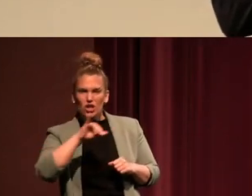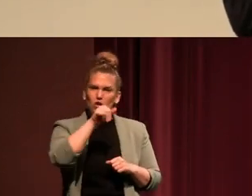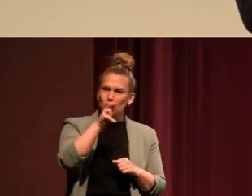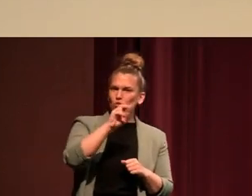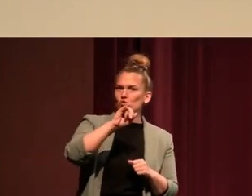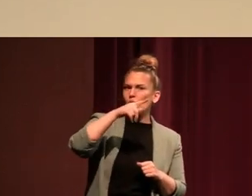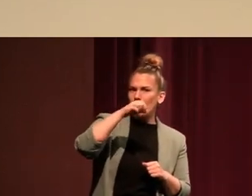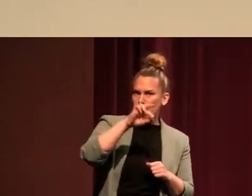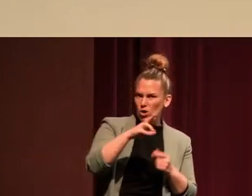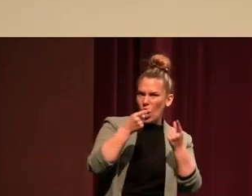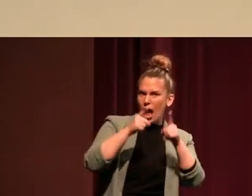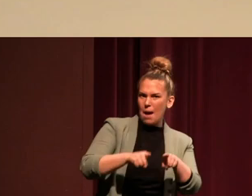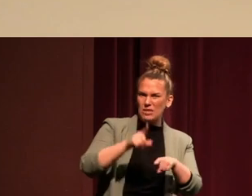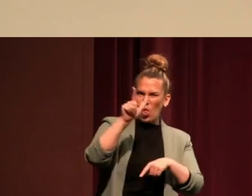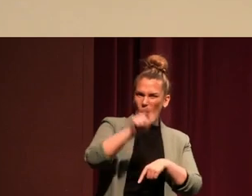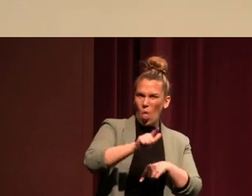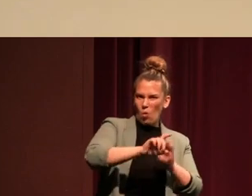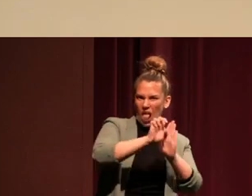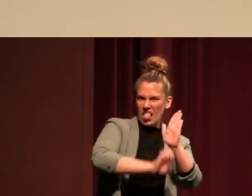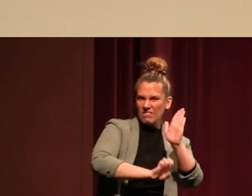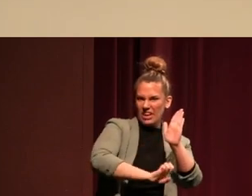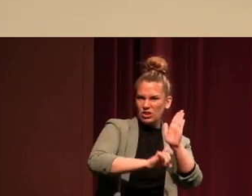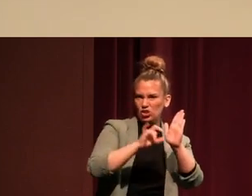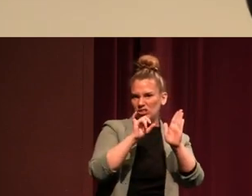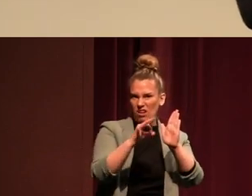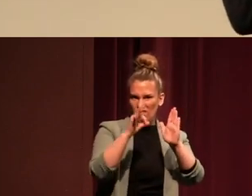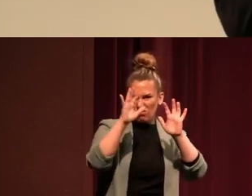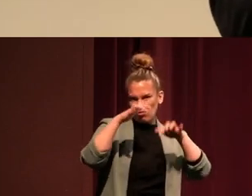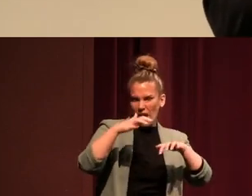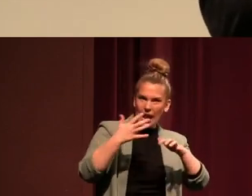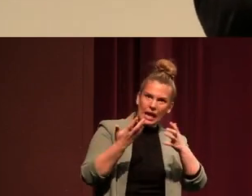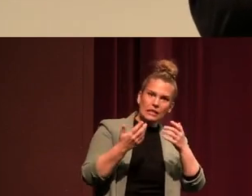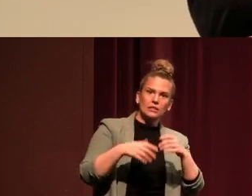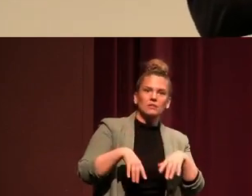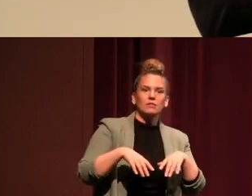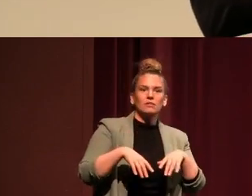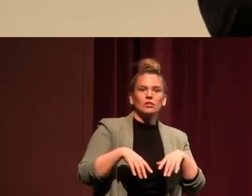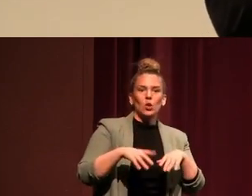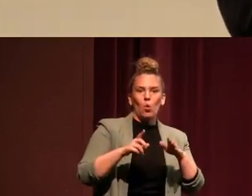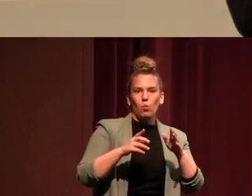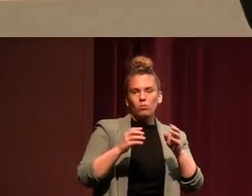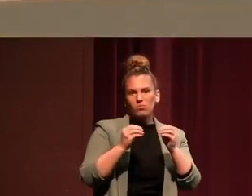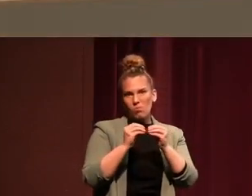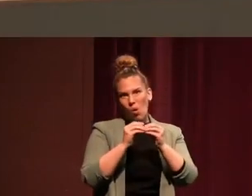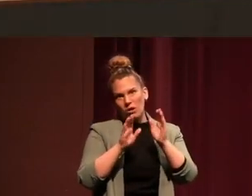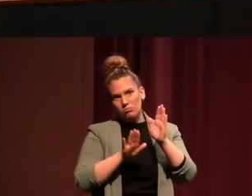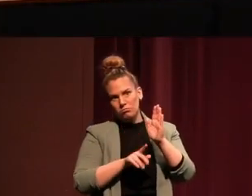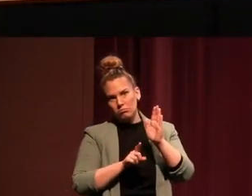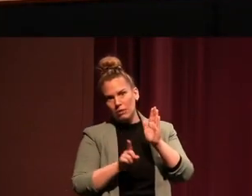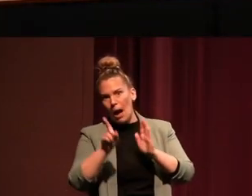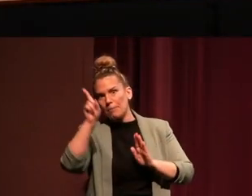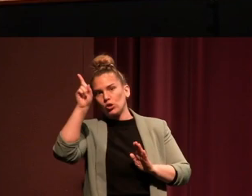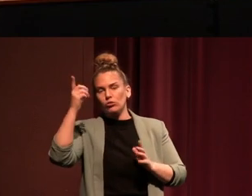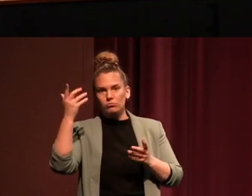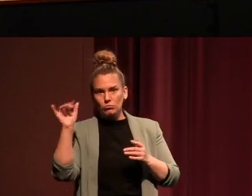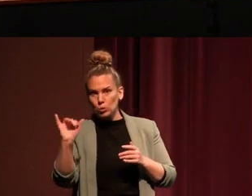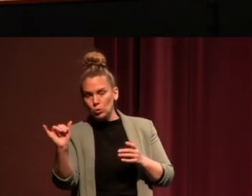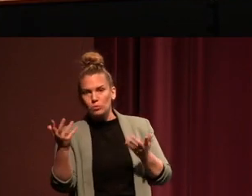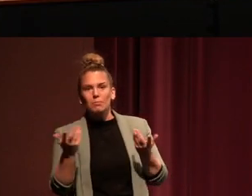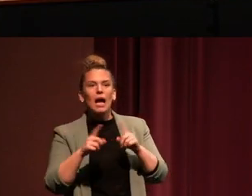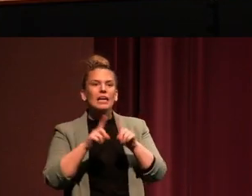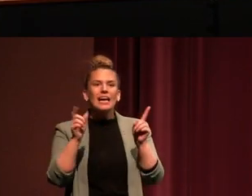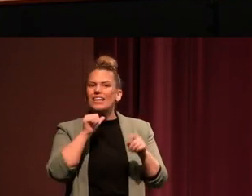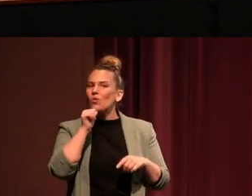lower elevation range sites, although a little bit in upper elevation sites as well. I don't think that it's having